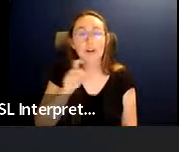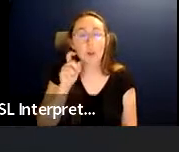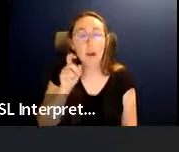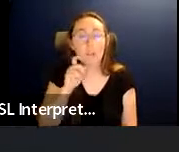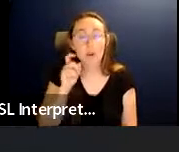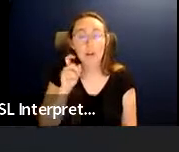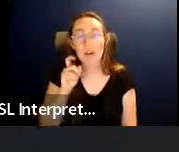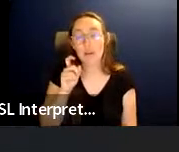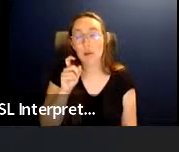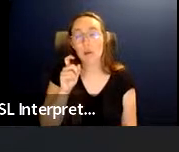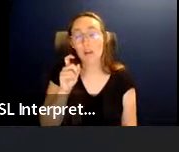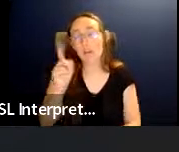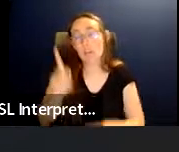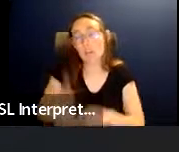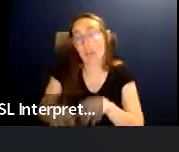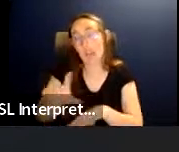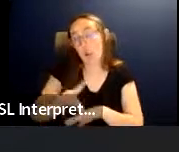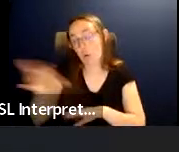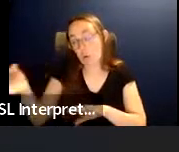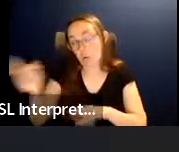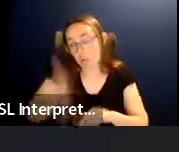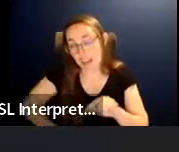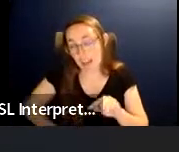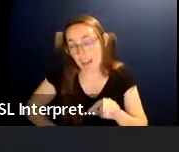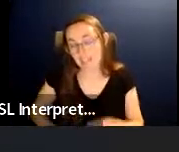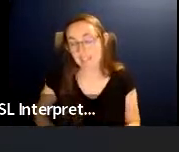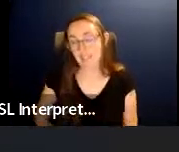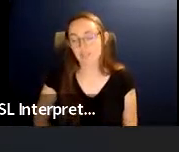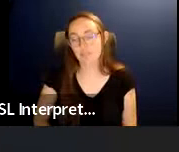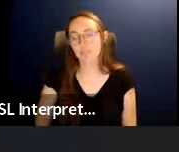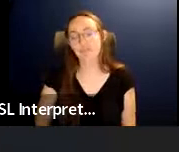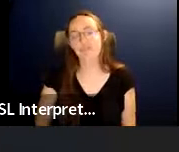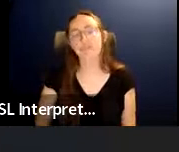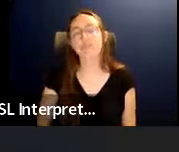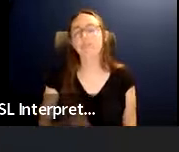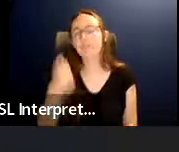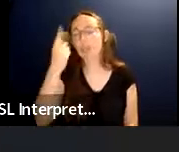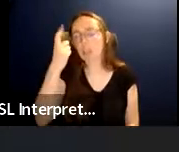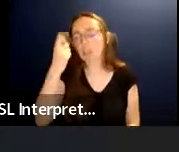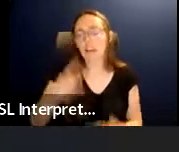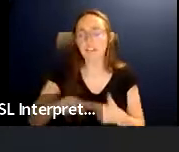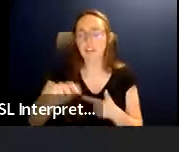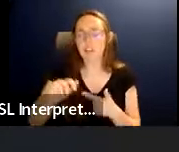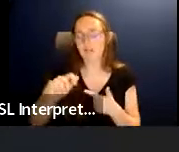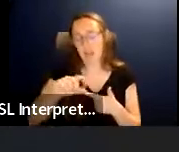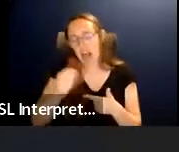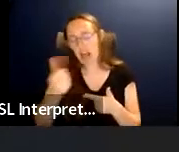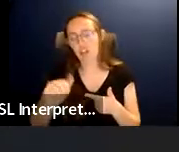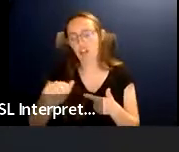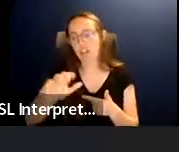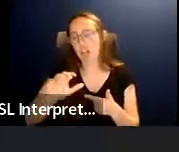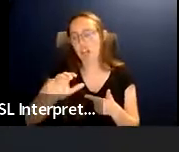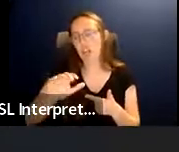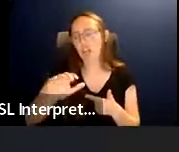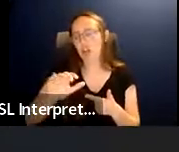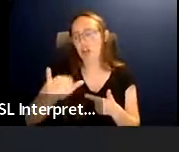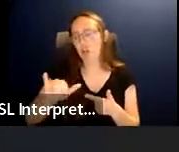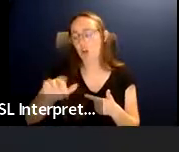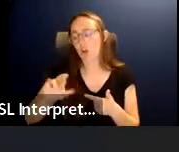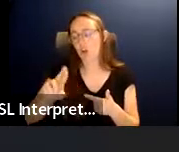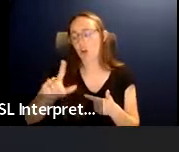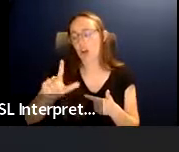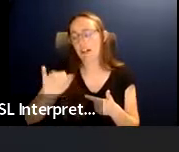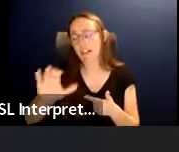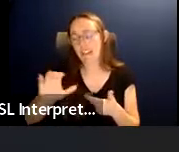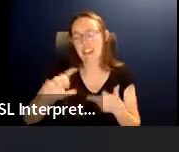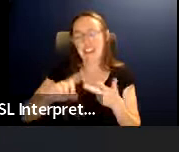remove it. Now, the other types with an acrylic-based or a silicone-based, or like the U-glue where you can peel it parallel